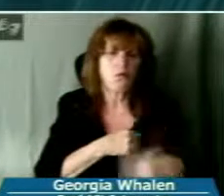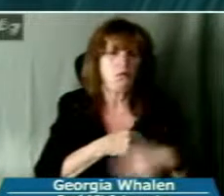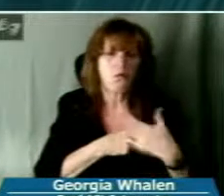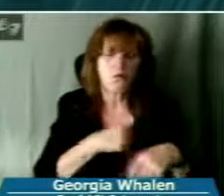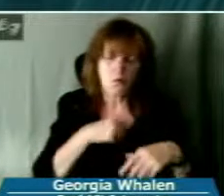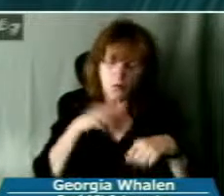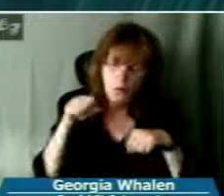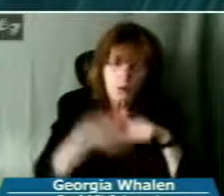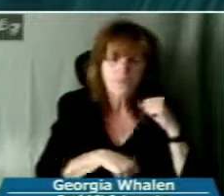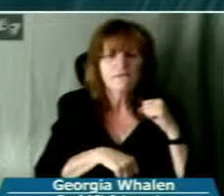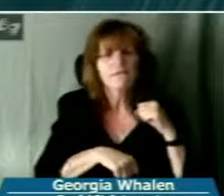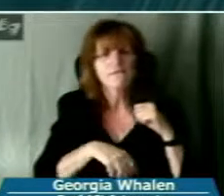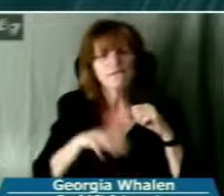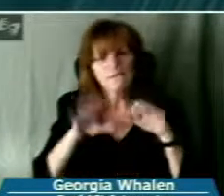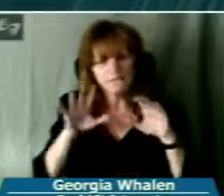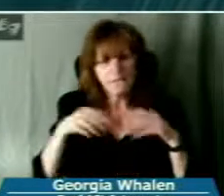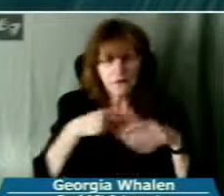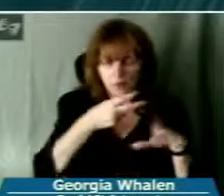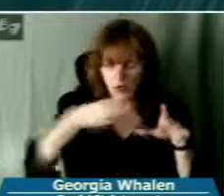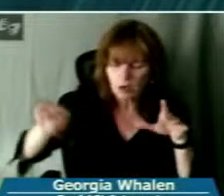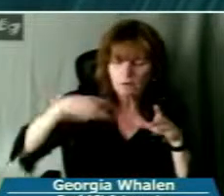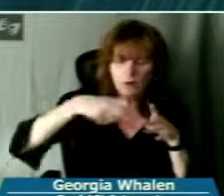decanting that home was